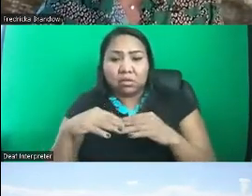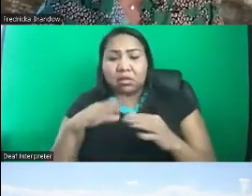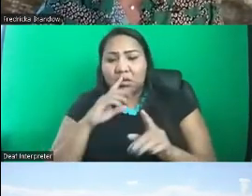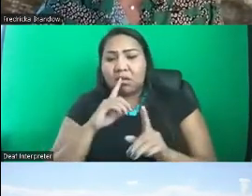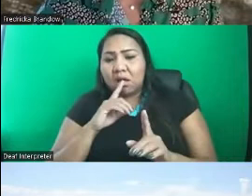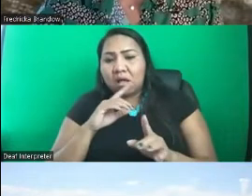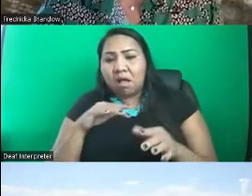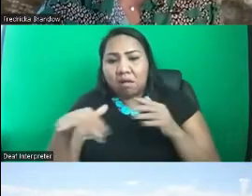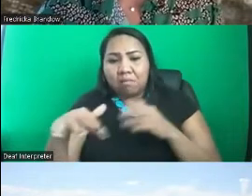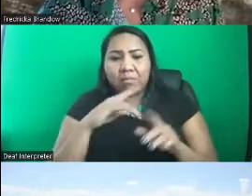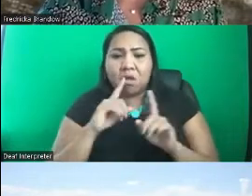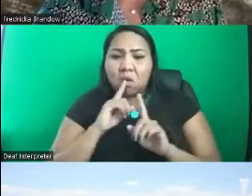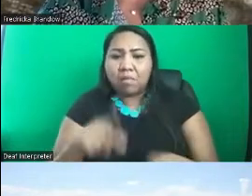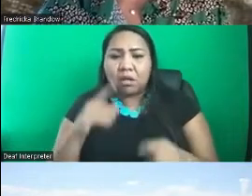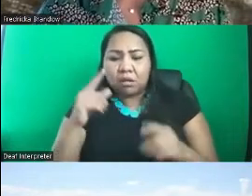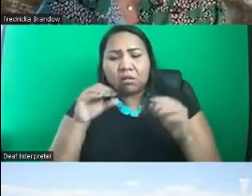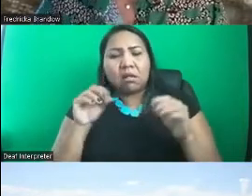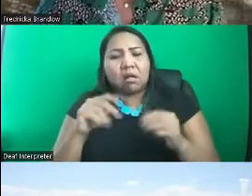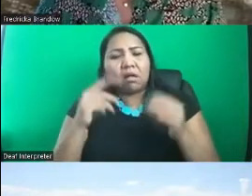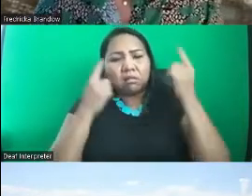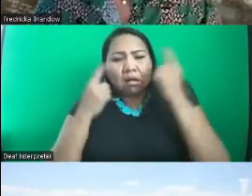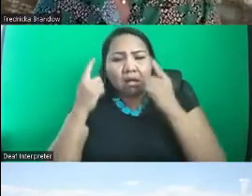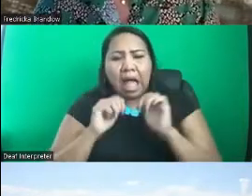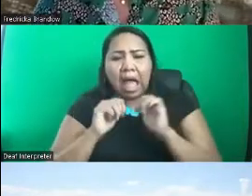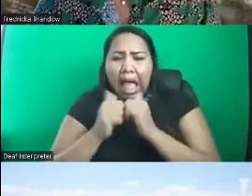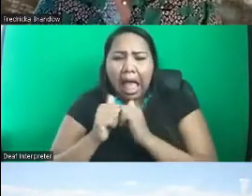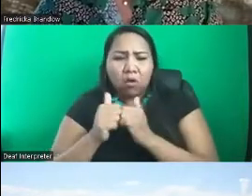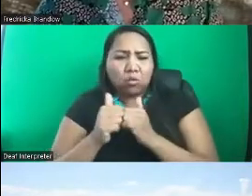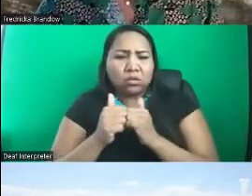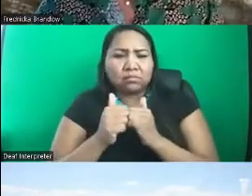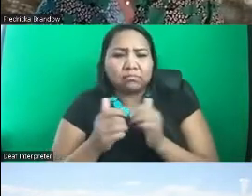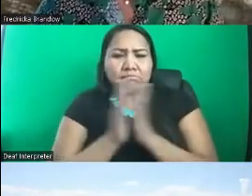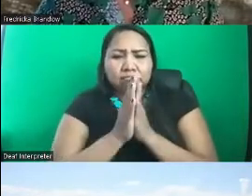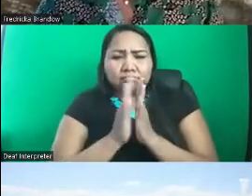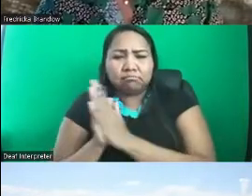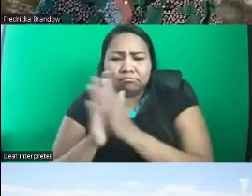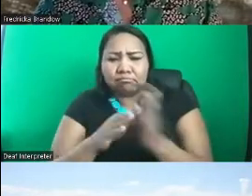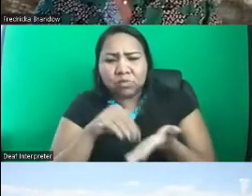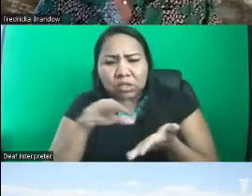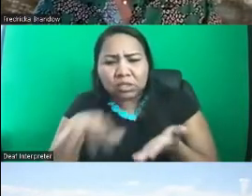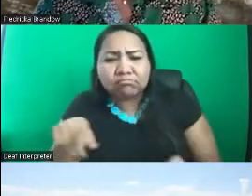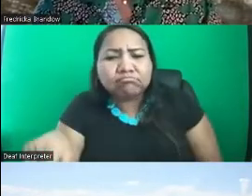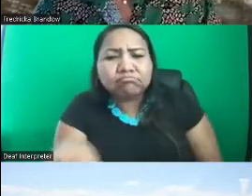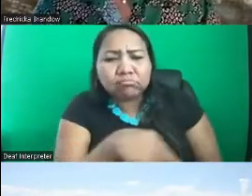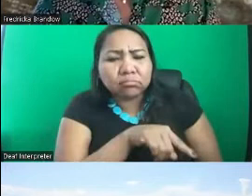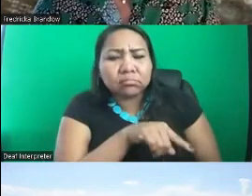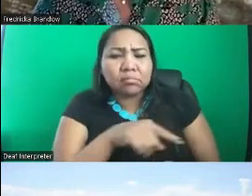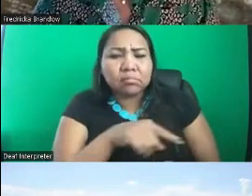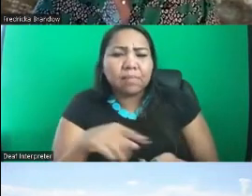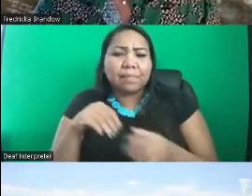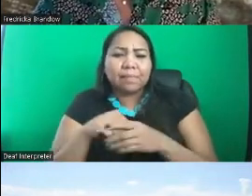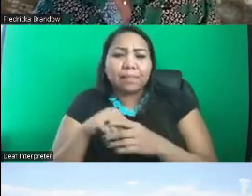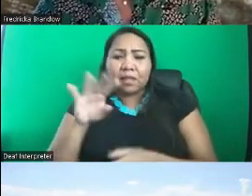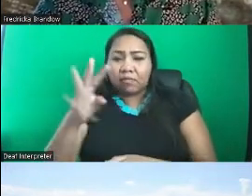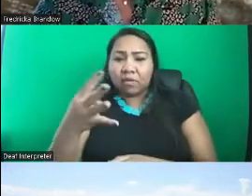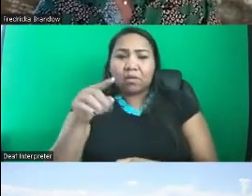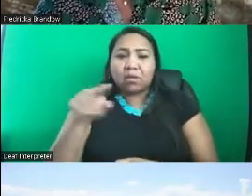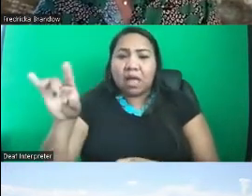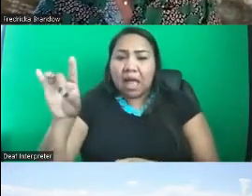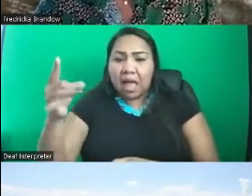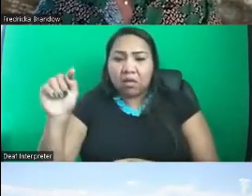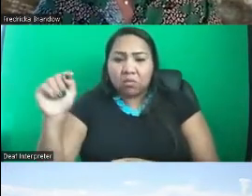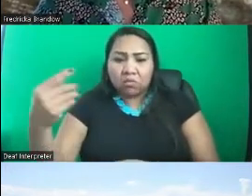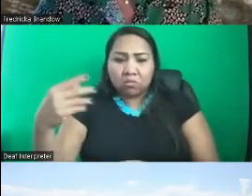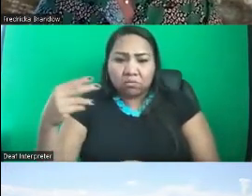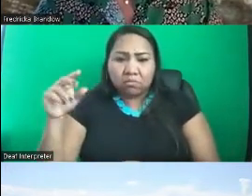on asking students in the 4th and 8th grade about culture and language in schools. There was